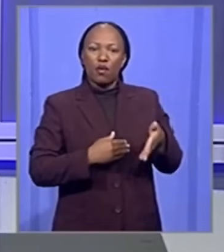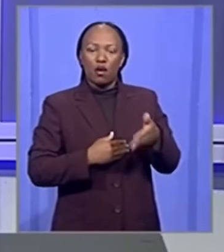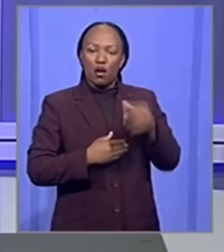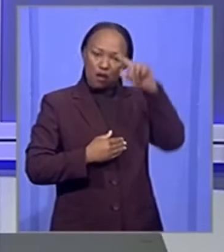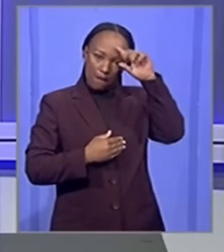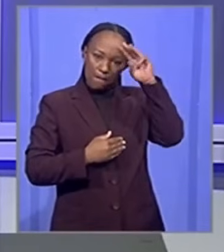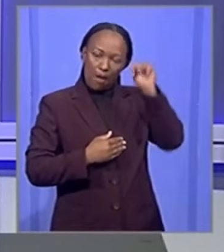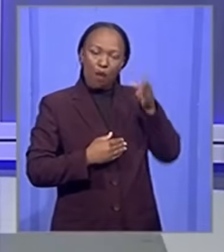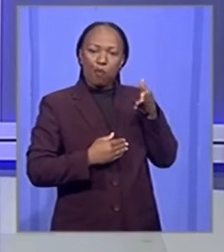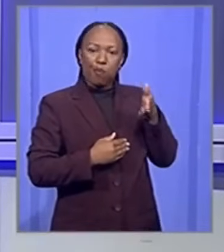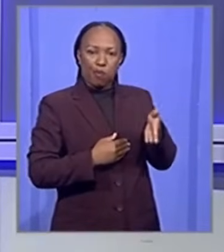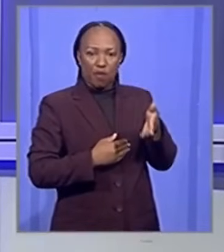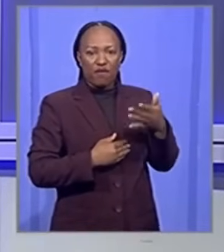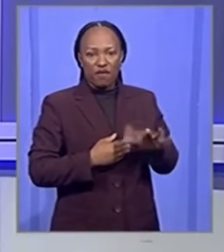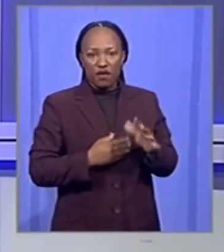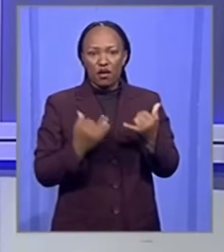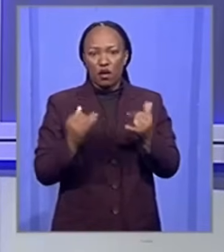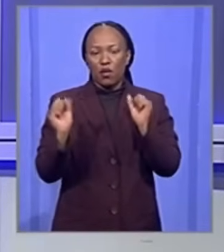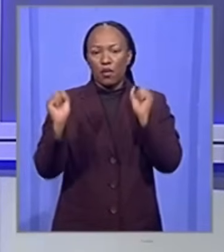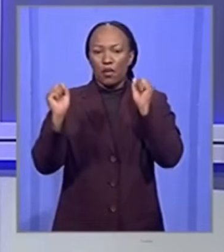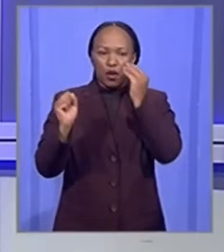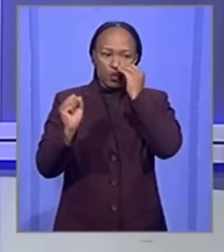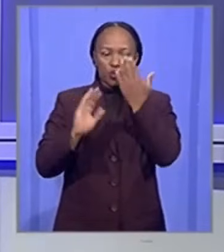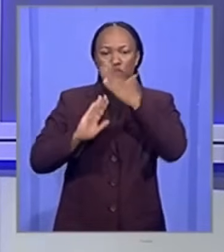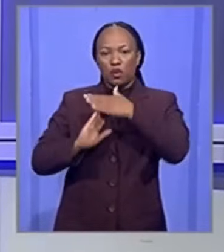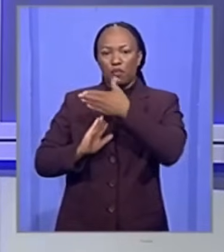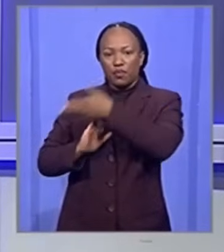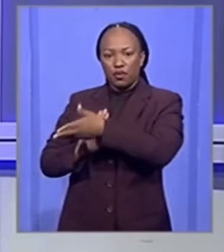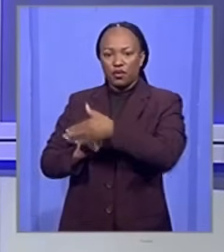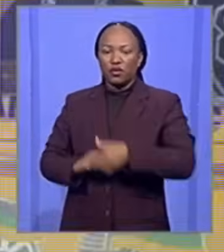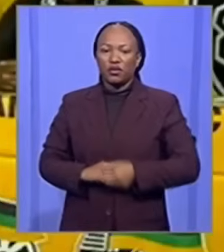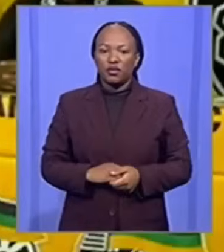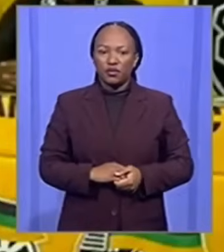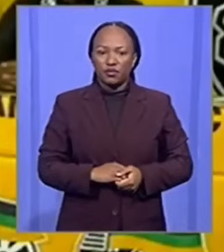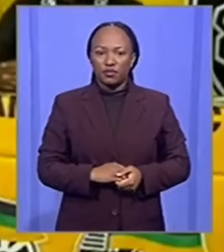teme ha re dithakgole ka o lekola tse itlhommeng pele.